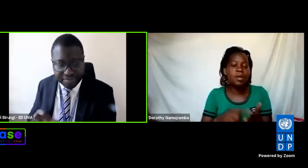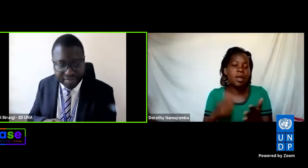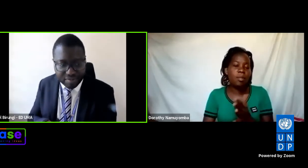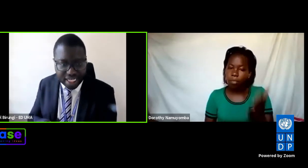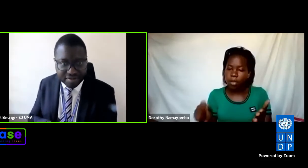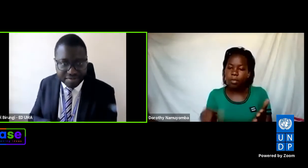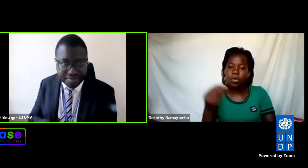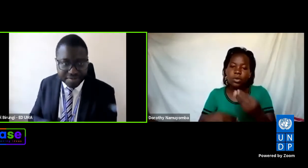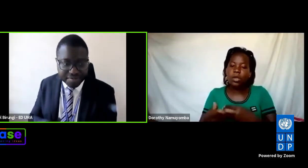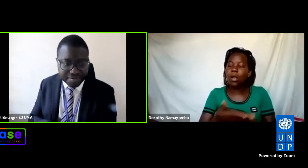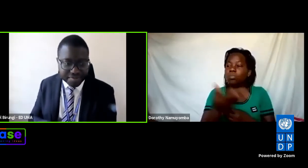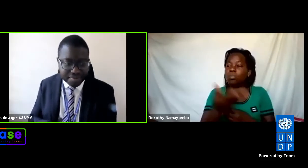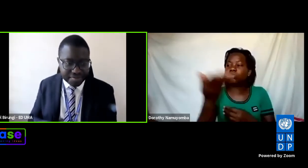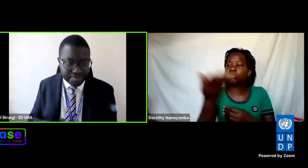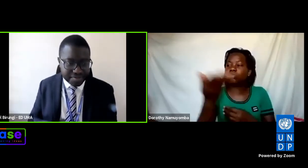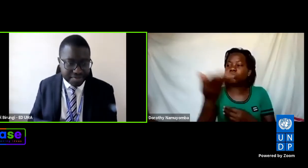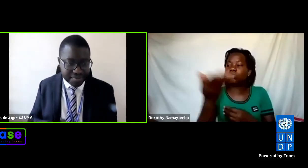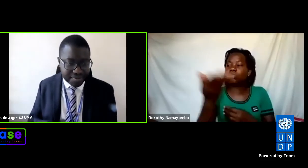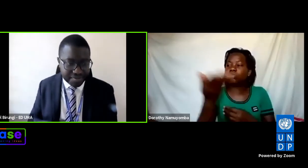better. Ben?